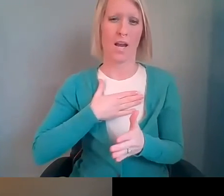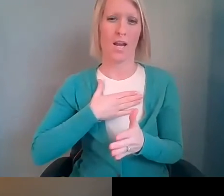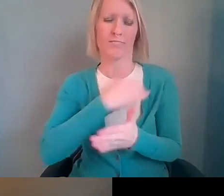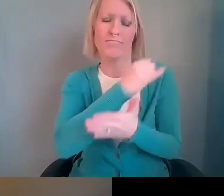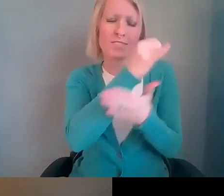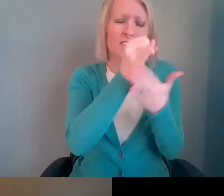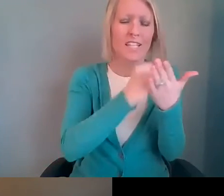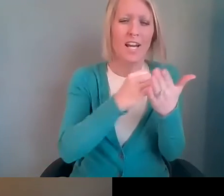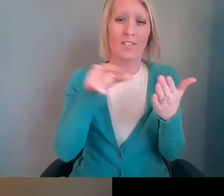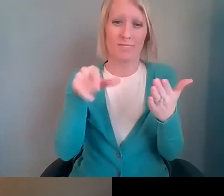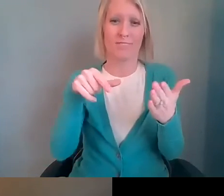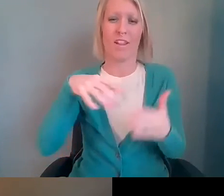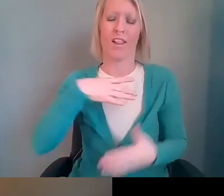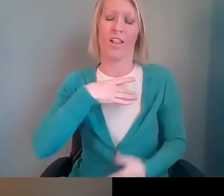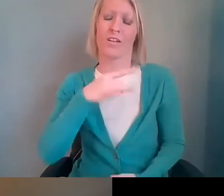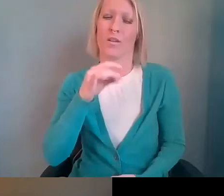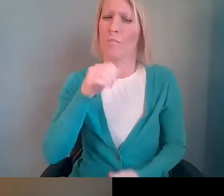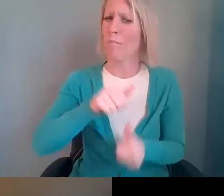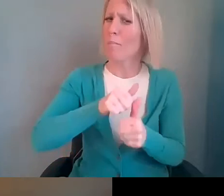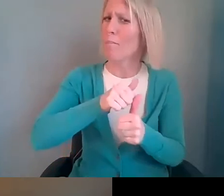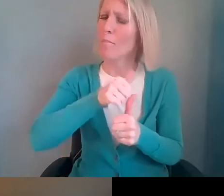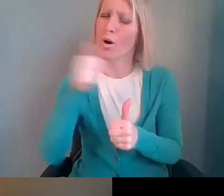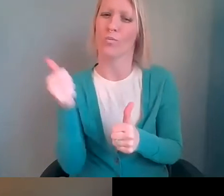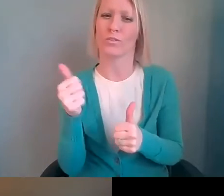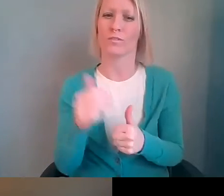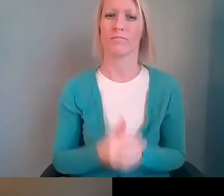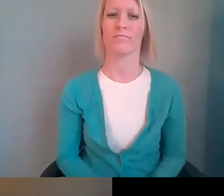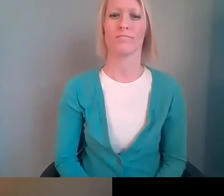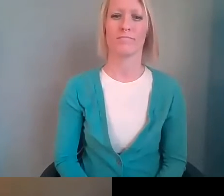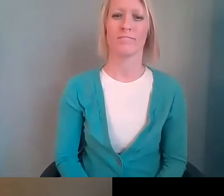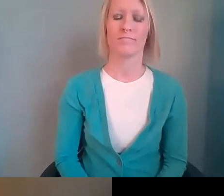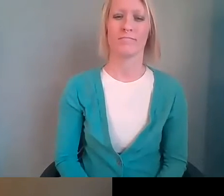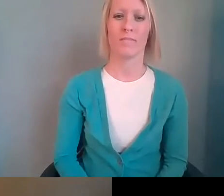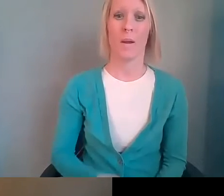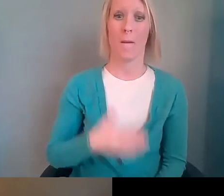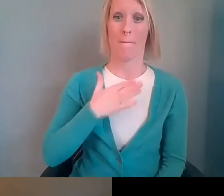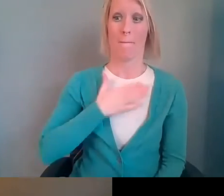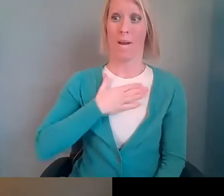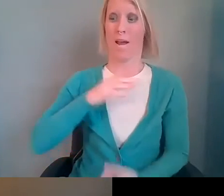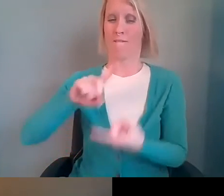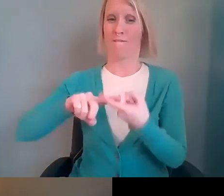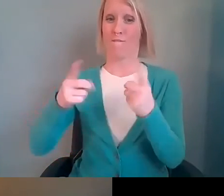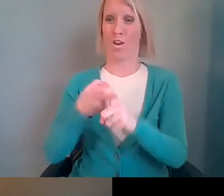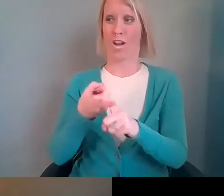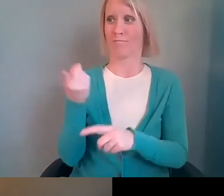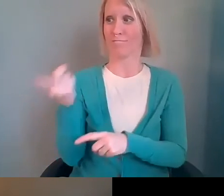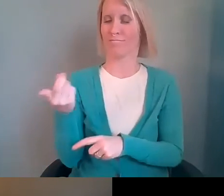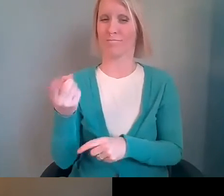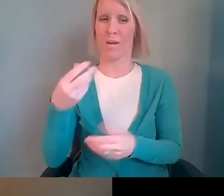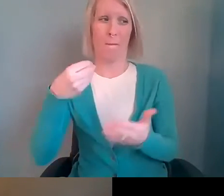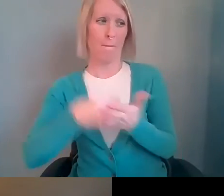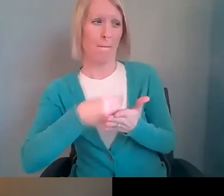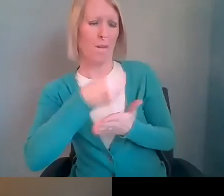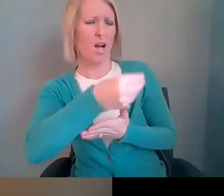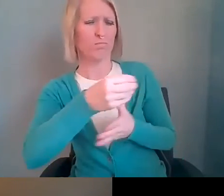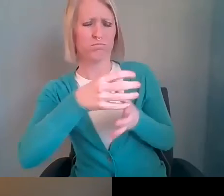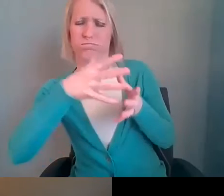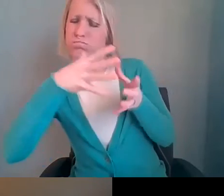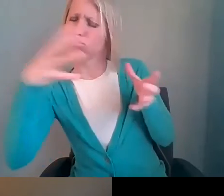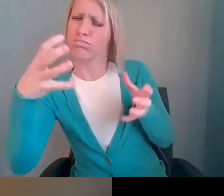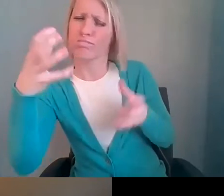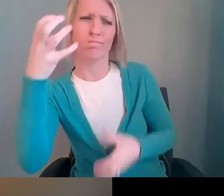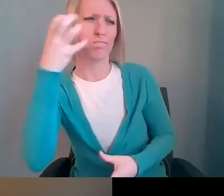Now, I have a friend who likes great big pens. He buys big, fat pens and